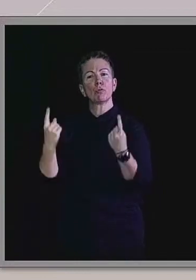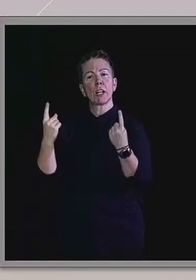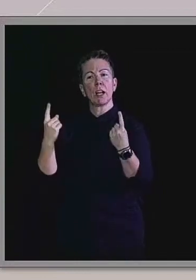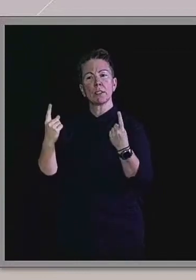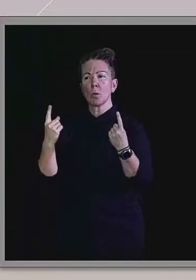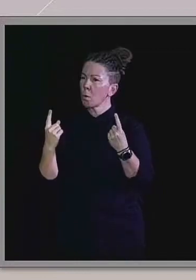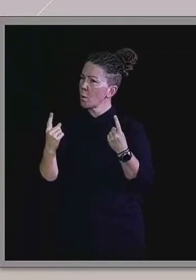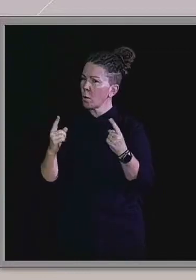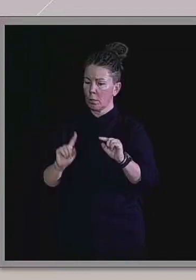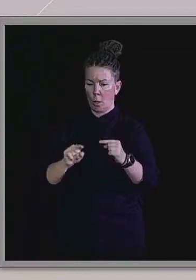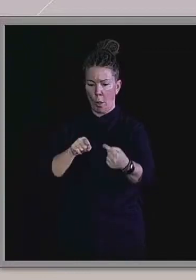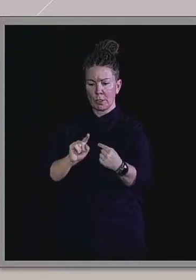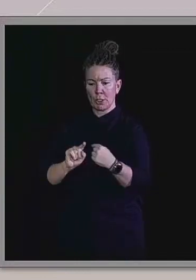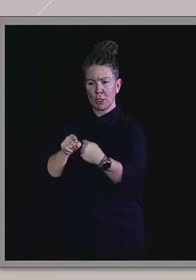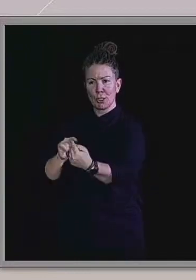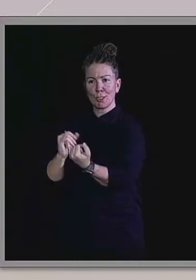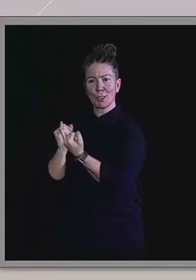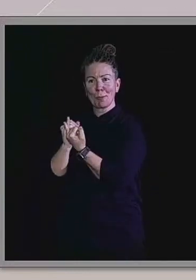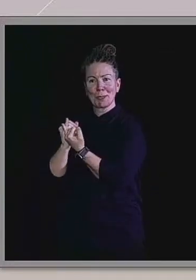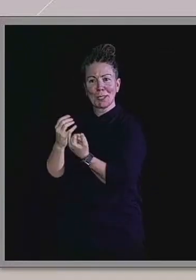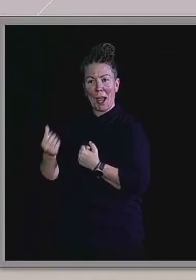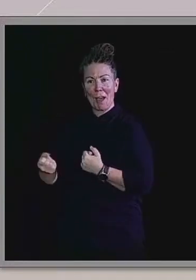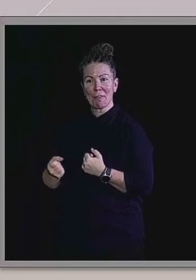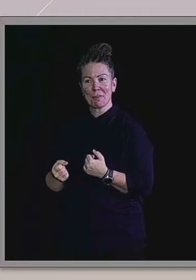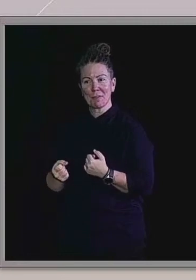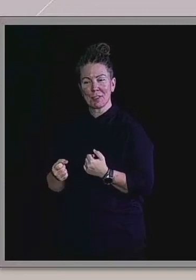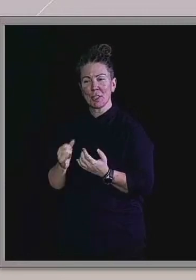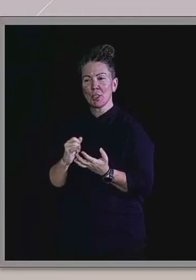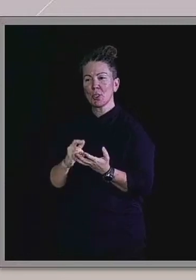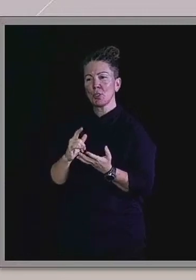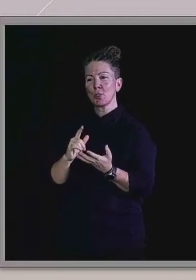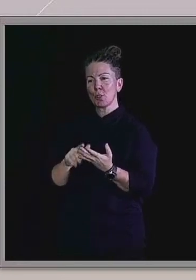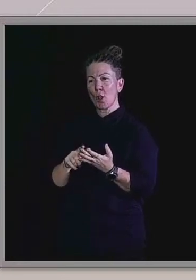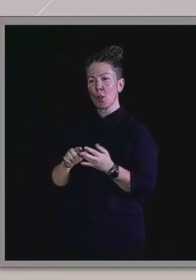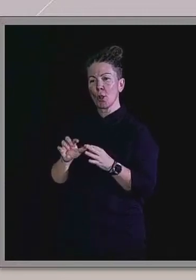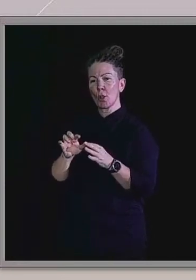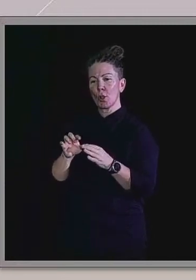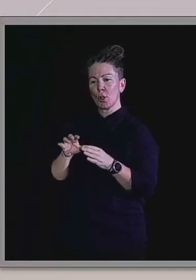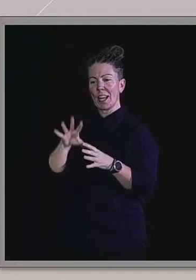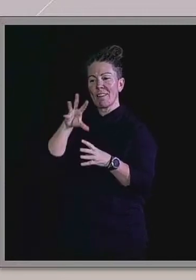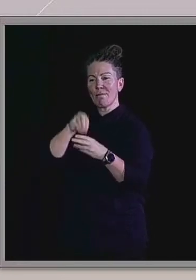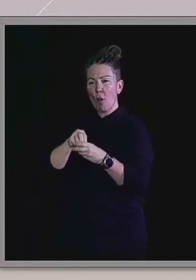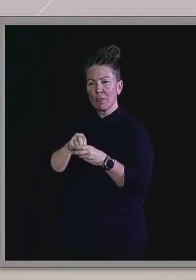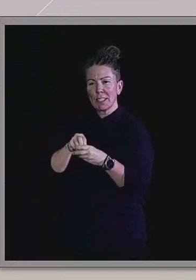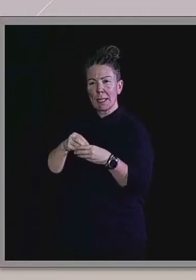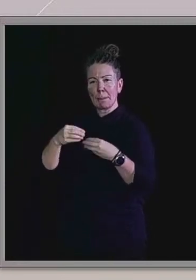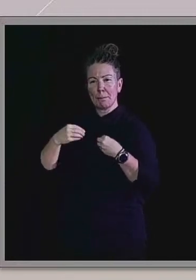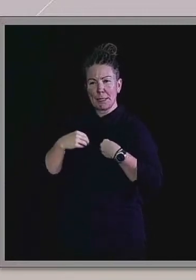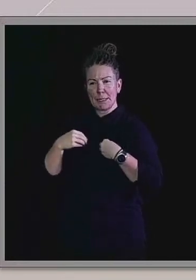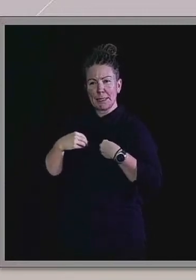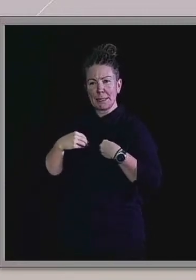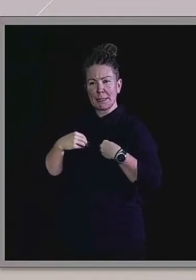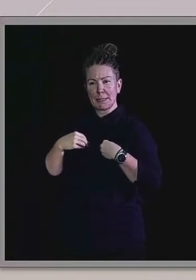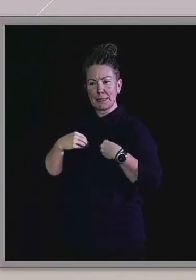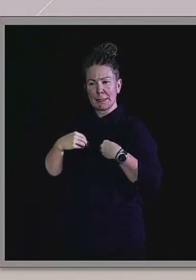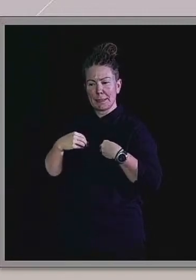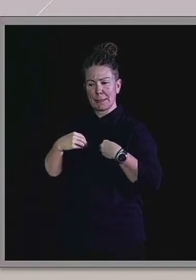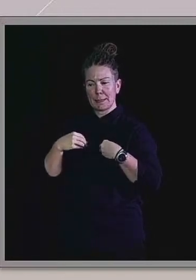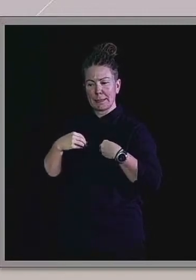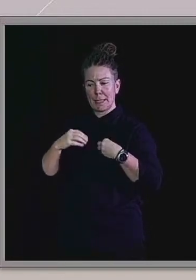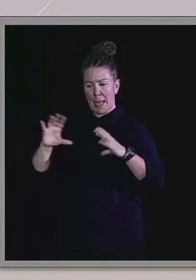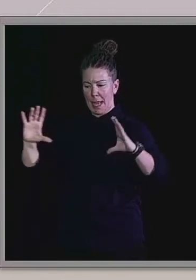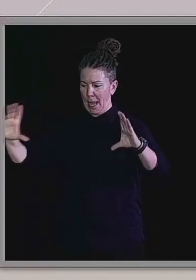competitors in that market as well, right? So going into business as a nation, what you're doing is that you're bringing the whole nation